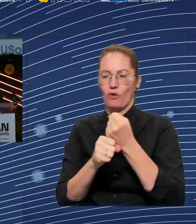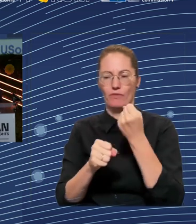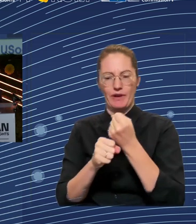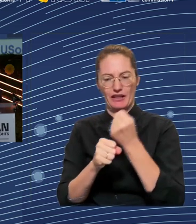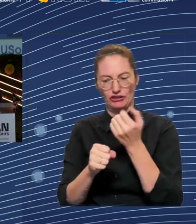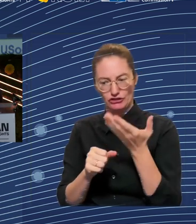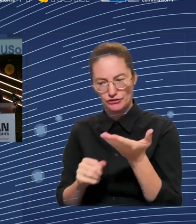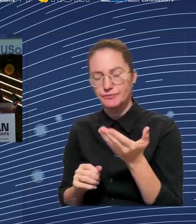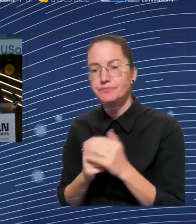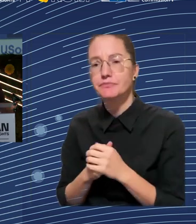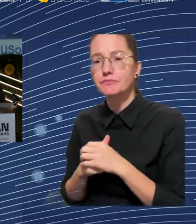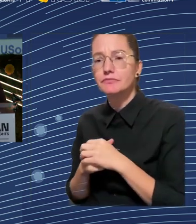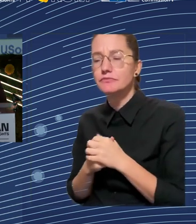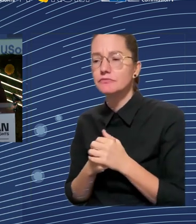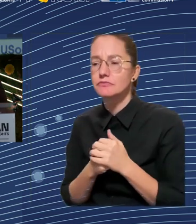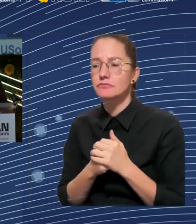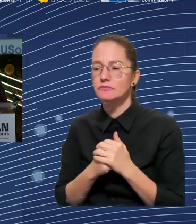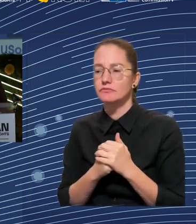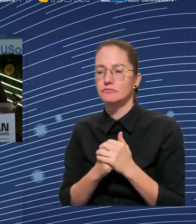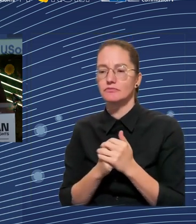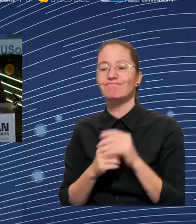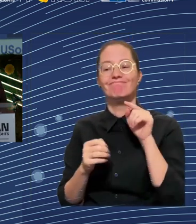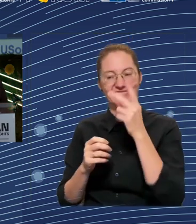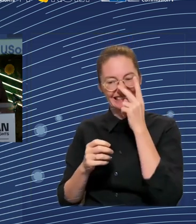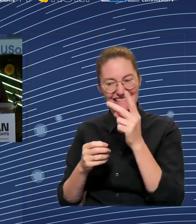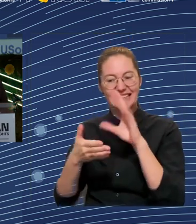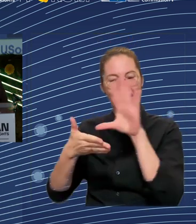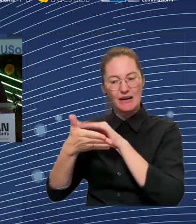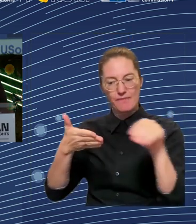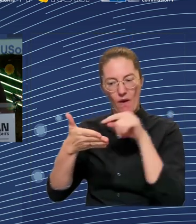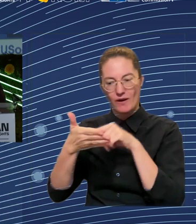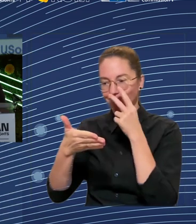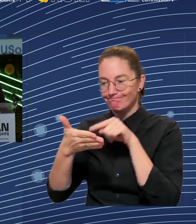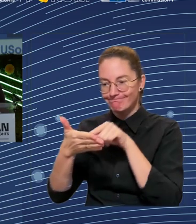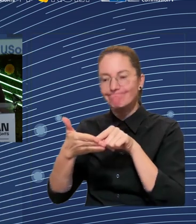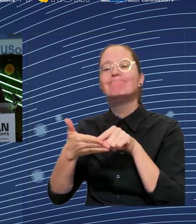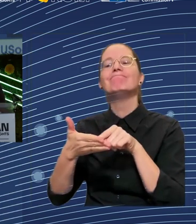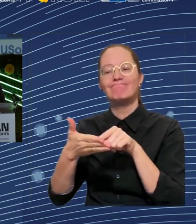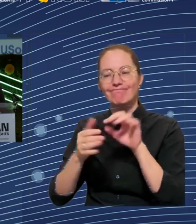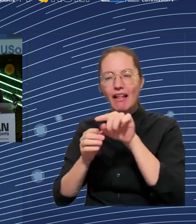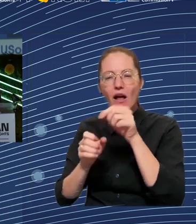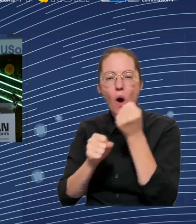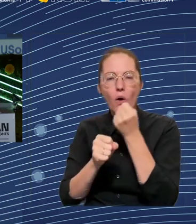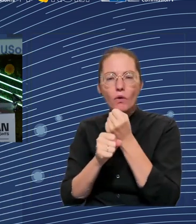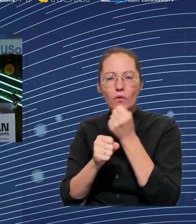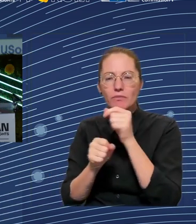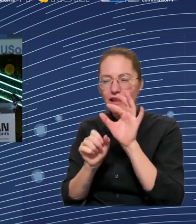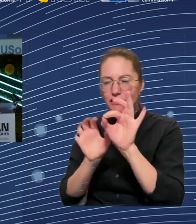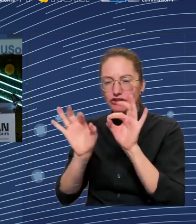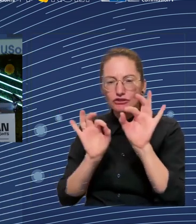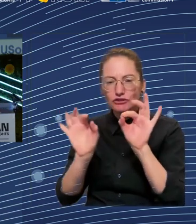is particularly challenging in several member states. And these positions require a high level of digital